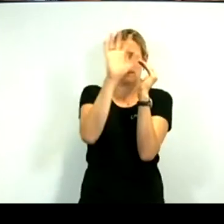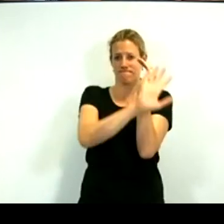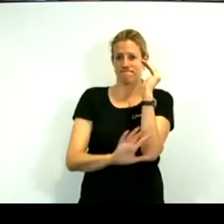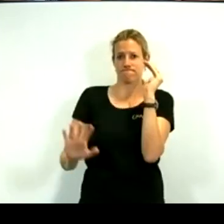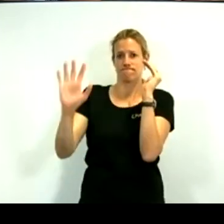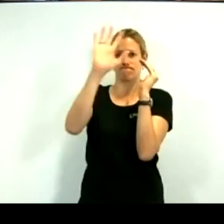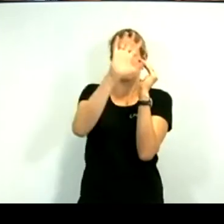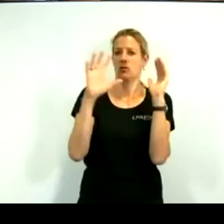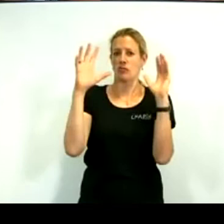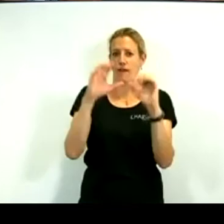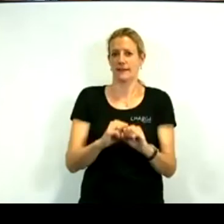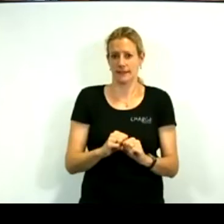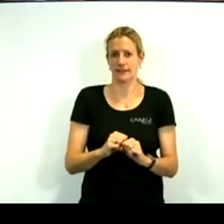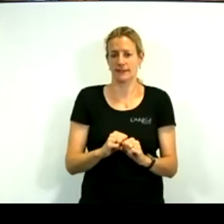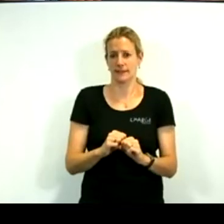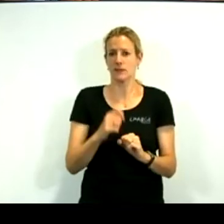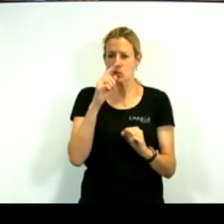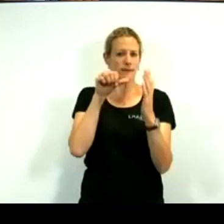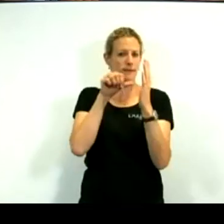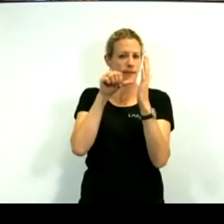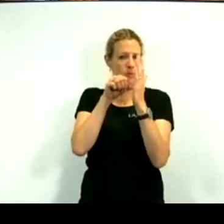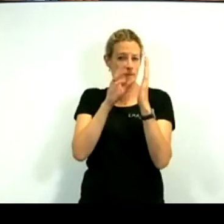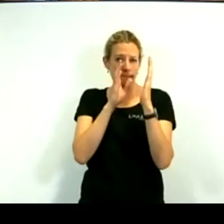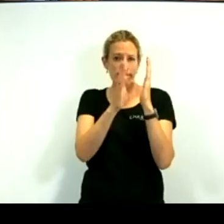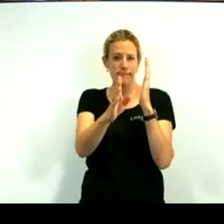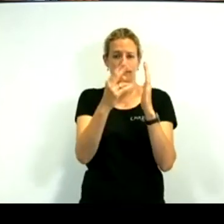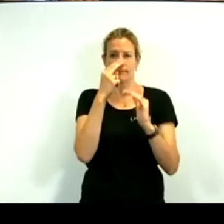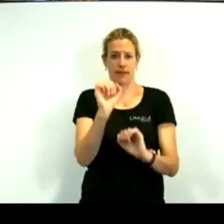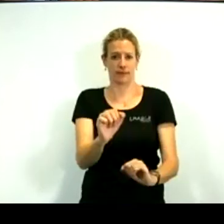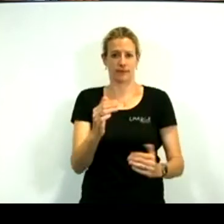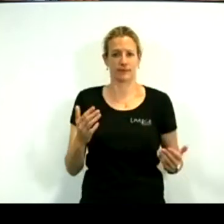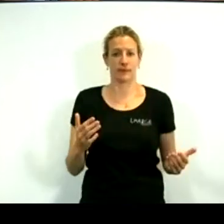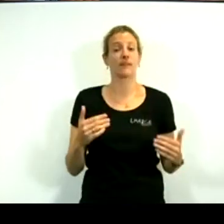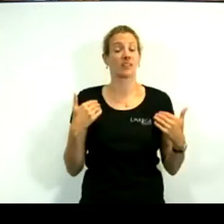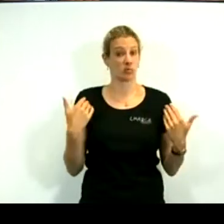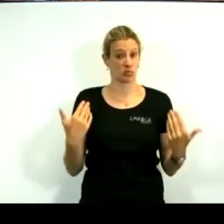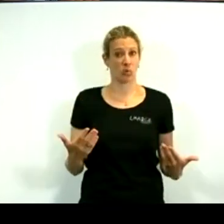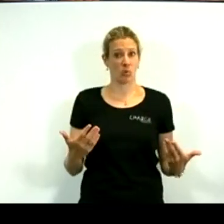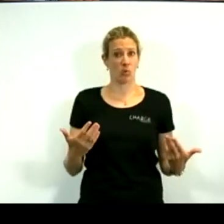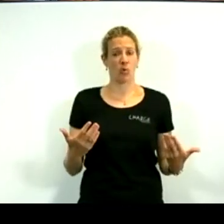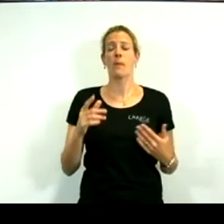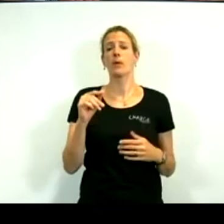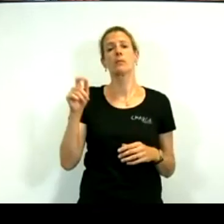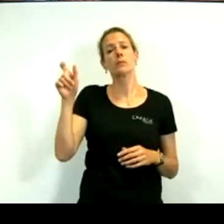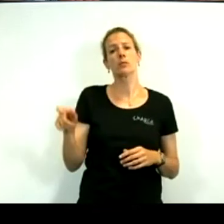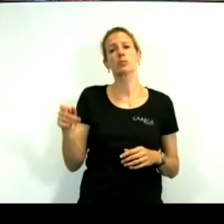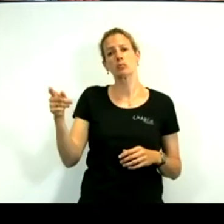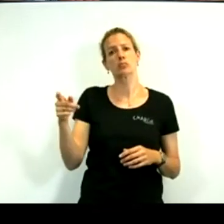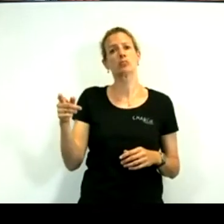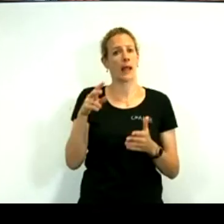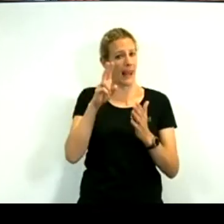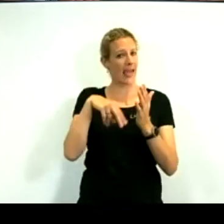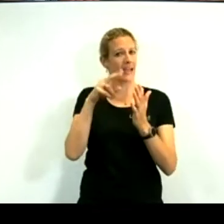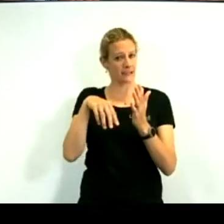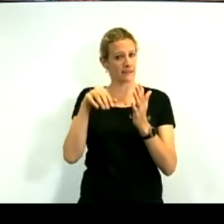So a person with this kind of field loss would probably be able to read. They would be able to do all kinds